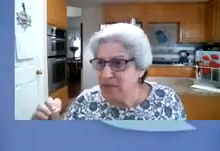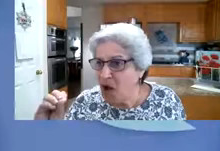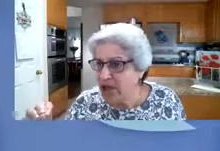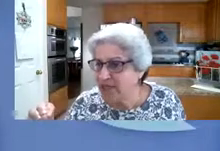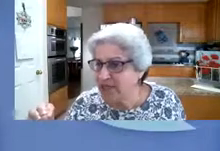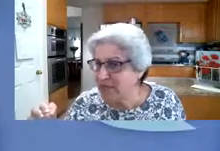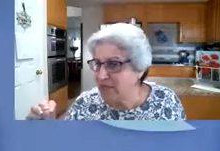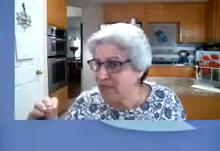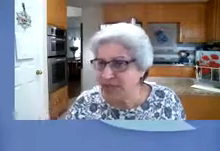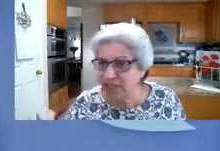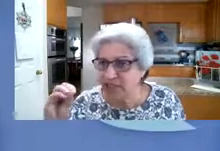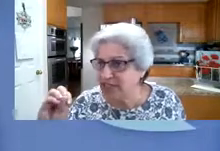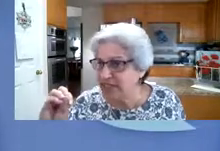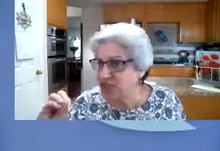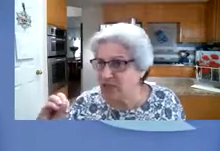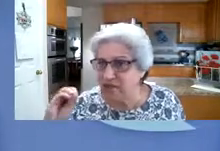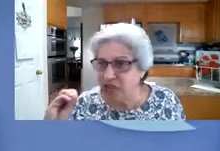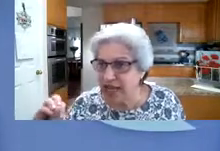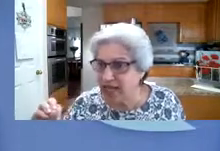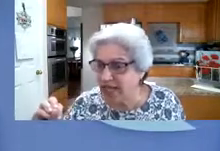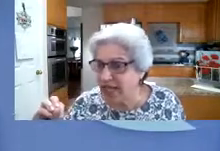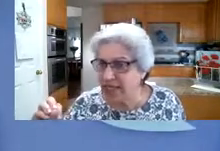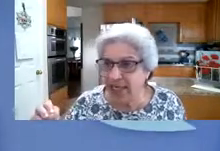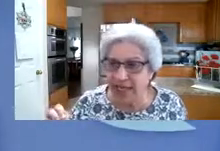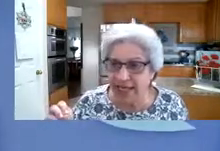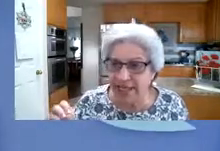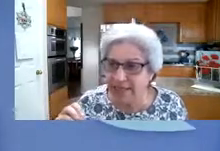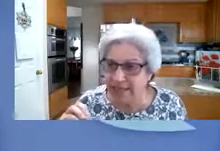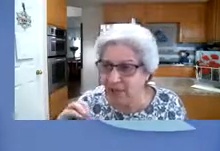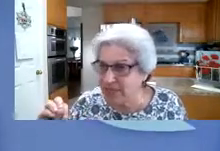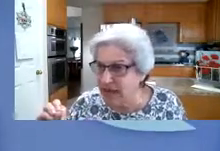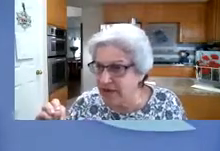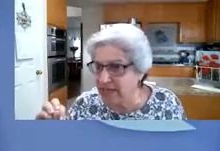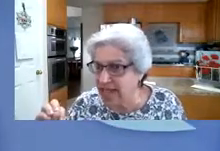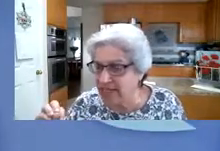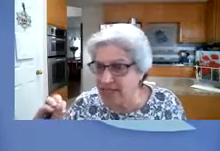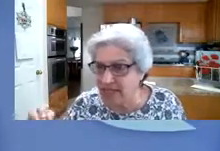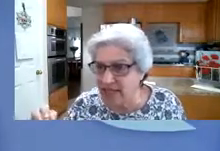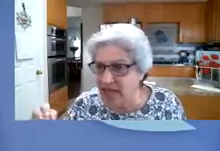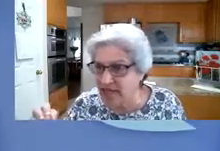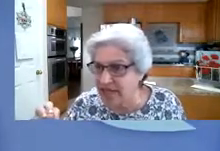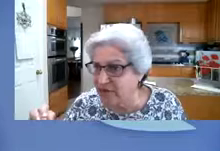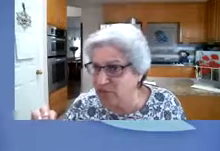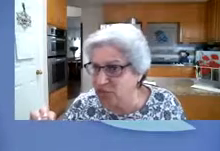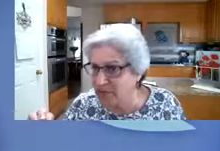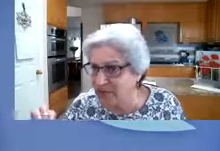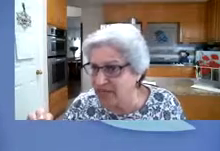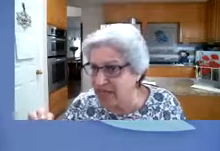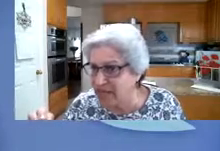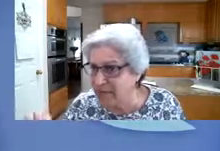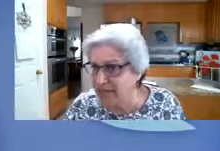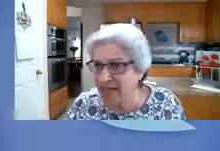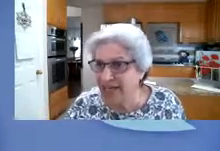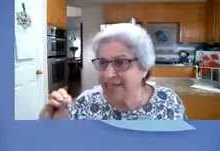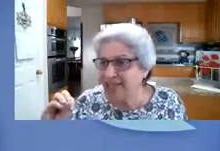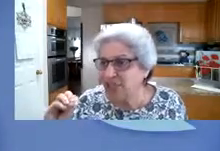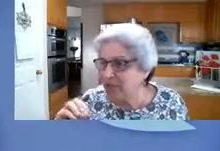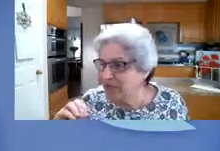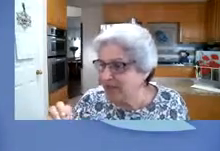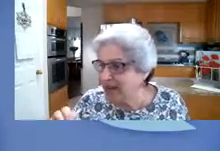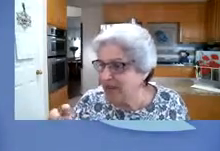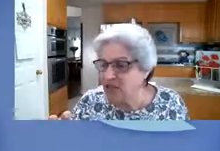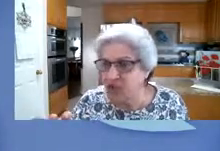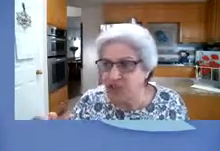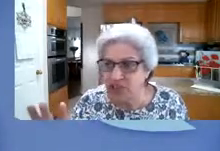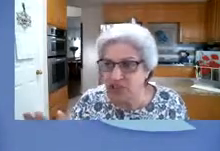So let me pause there for a minute just to sort of check in. And that was a lot of science and in a very short amount of time. Is